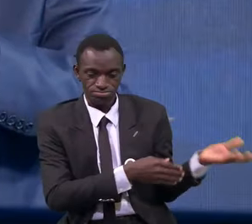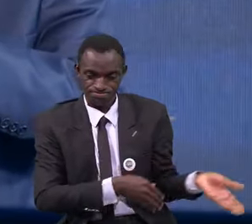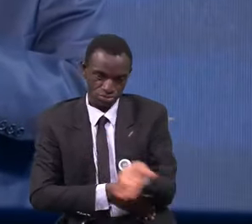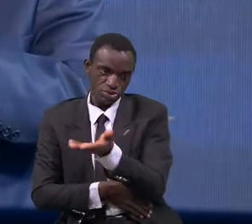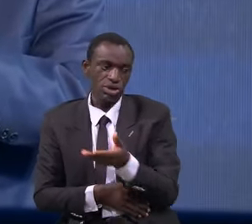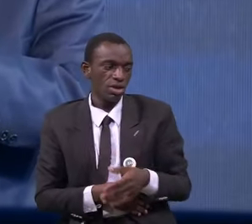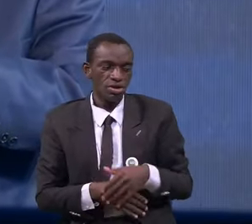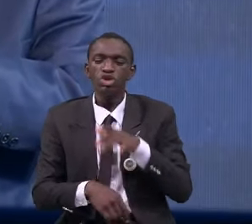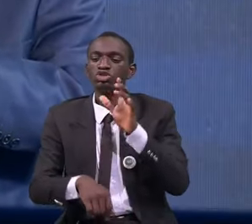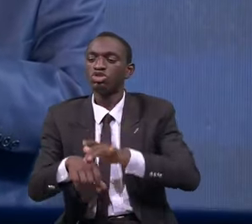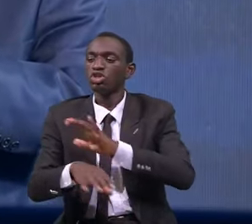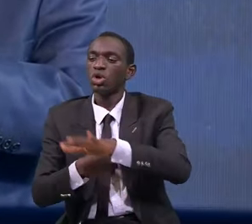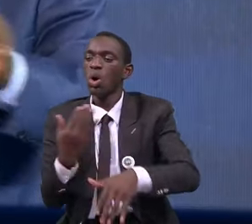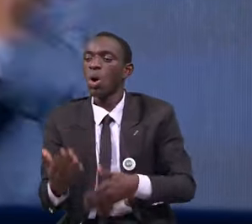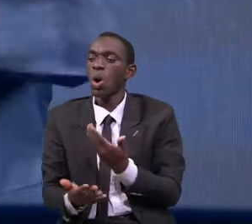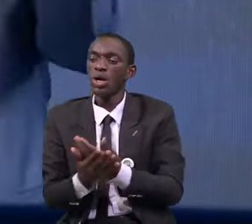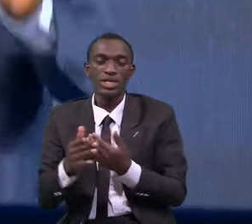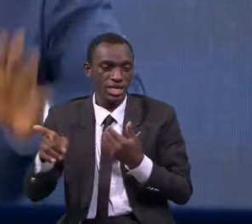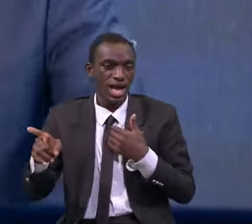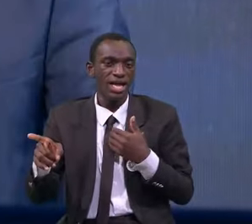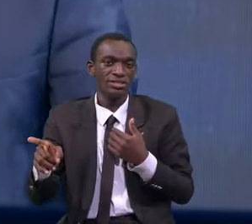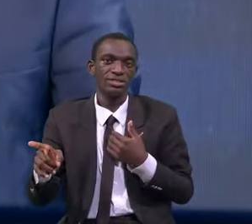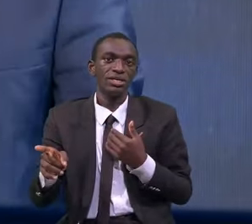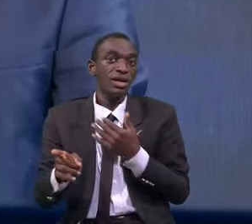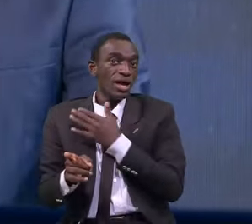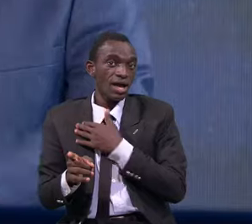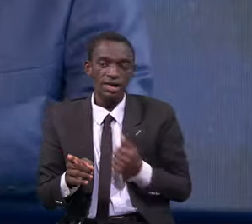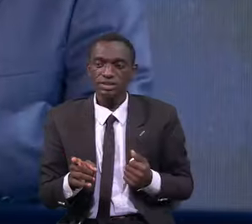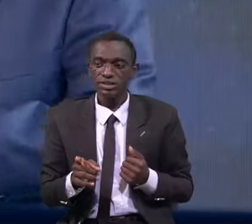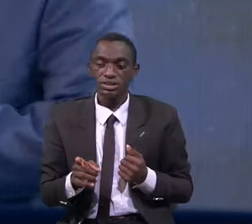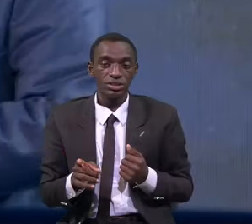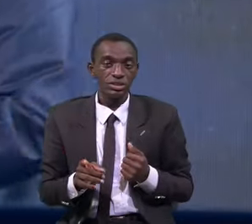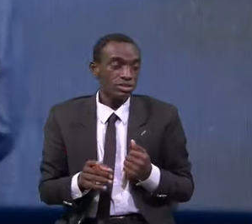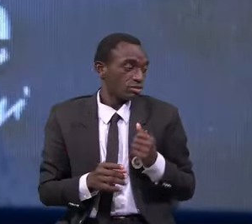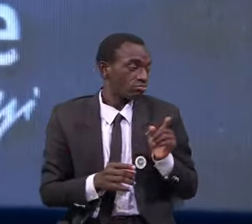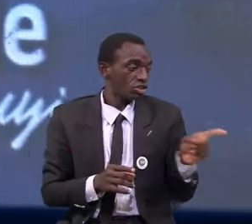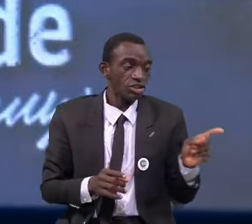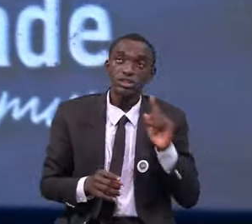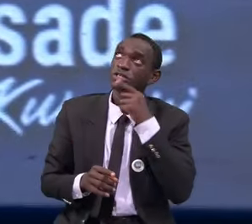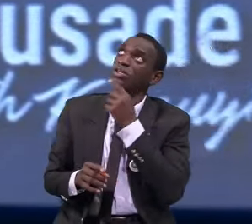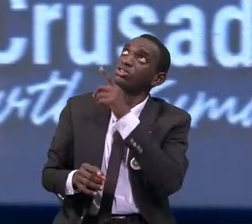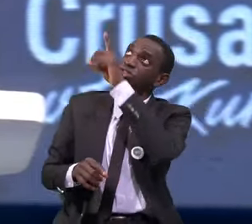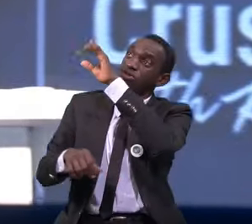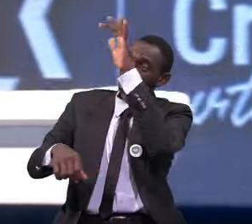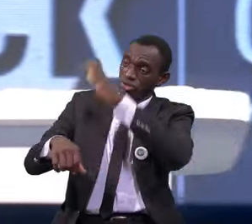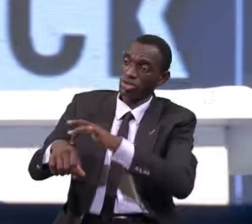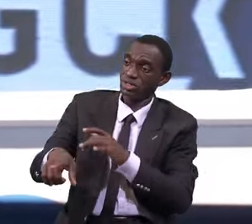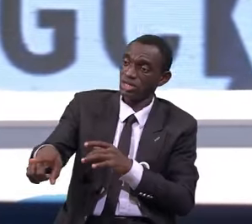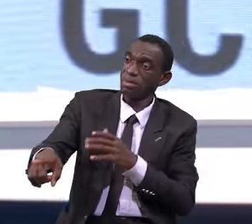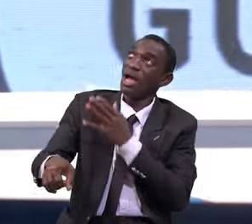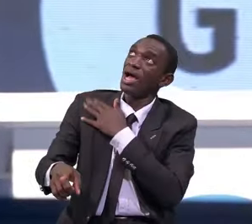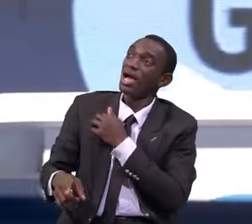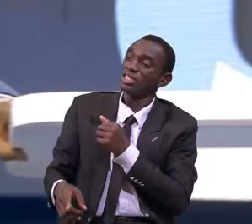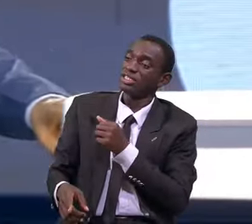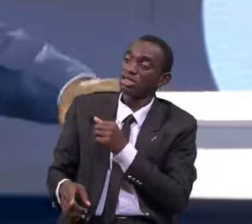that he has. And he will cause you to thy face. You see, the